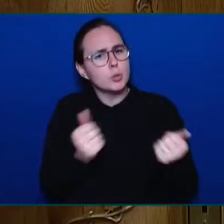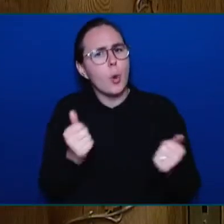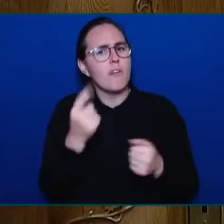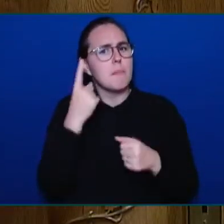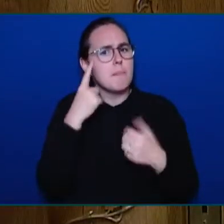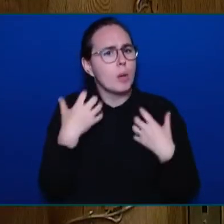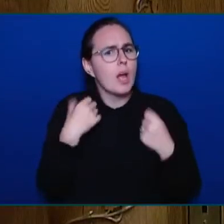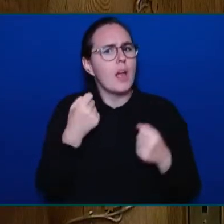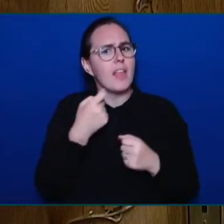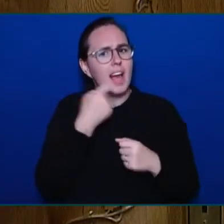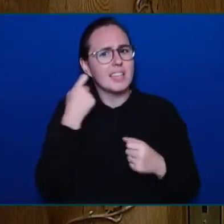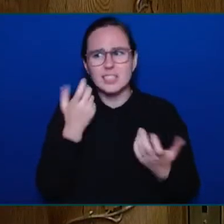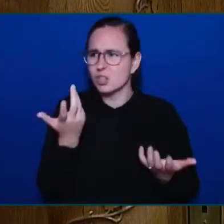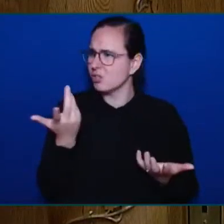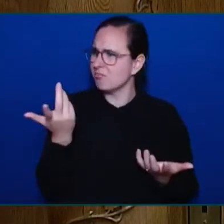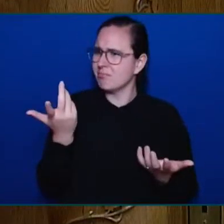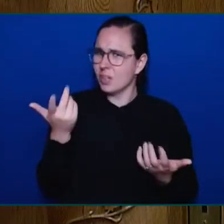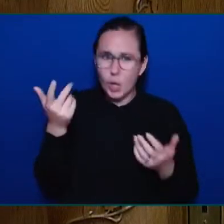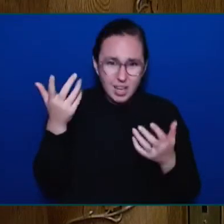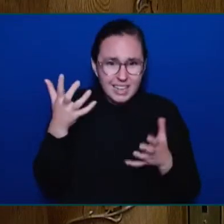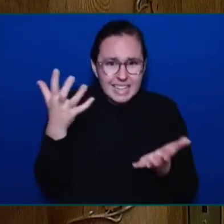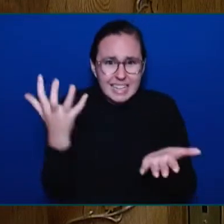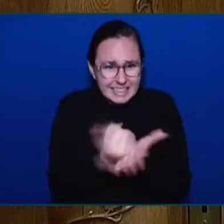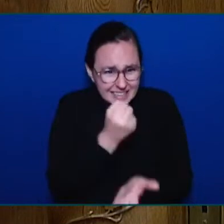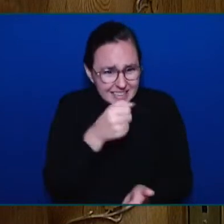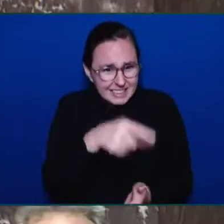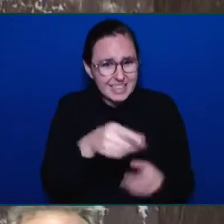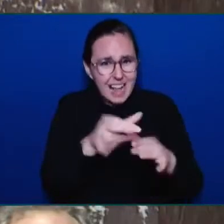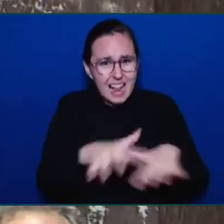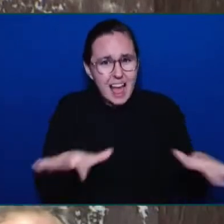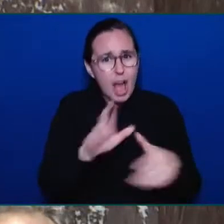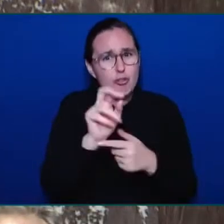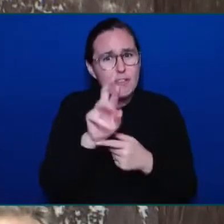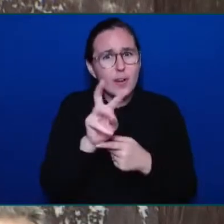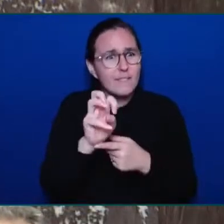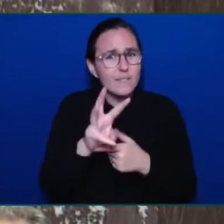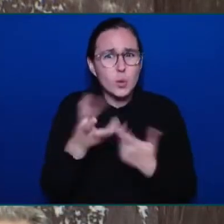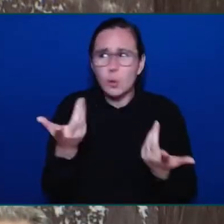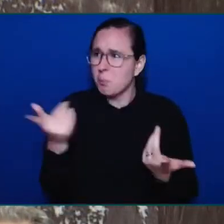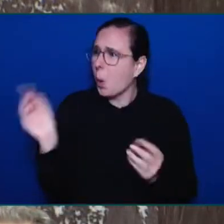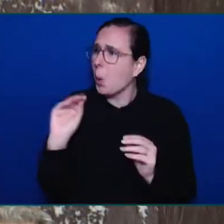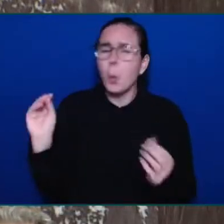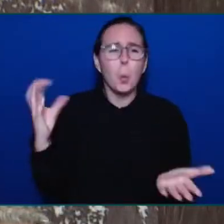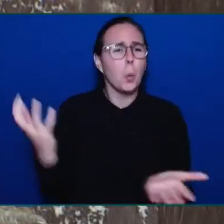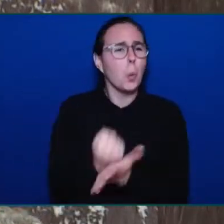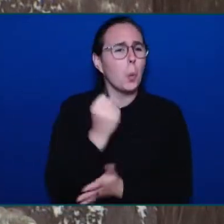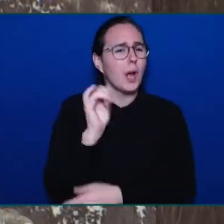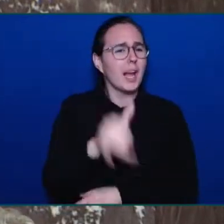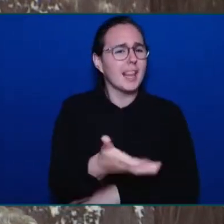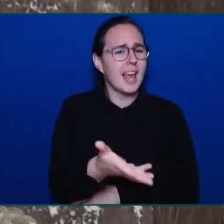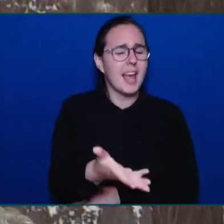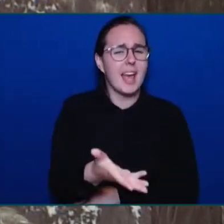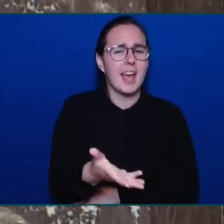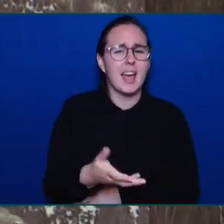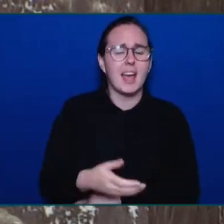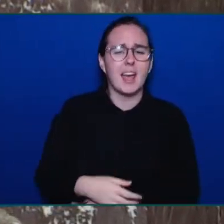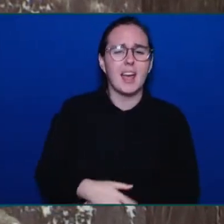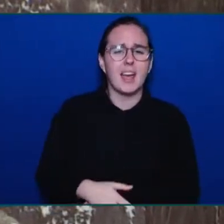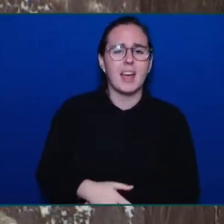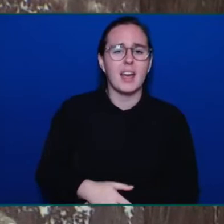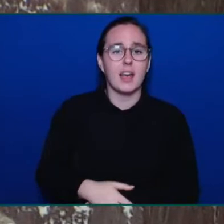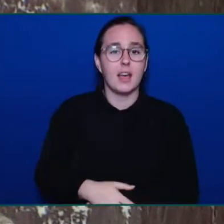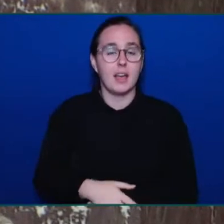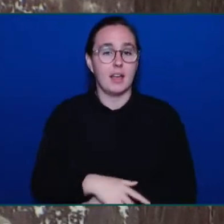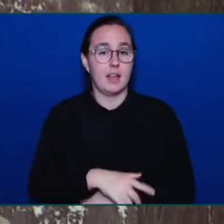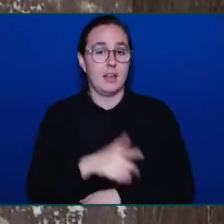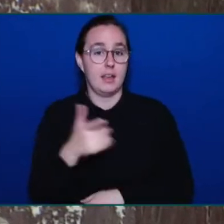Government House Leader. Thank you, Honourable Speaker. There are so many things in that statement that are factually incorrect, Honourable Speaker. I